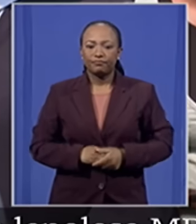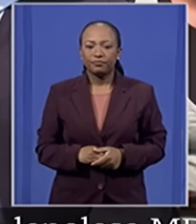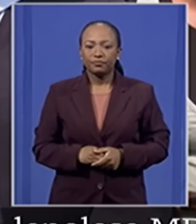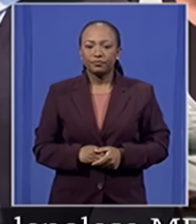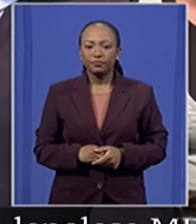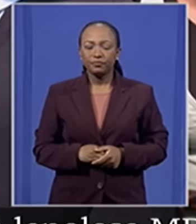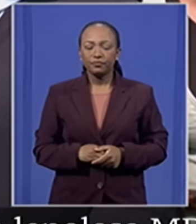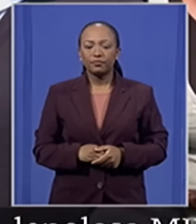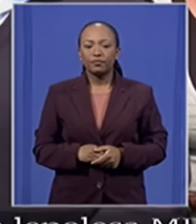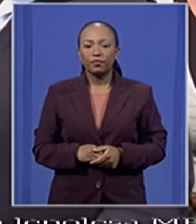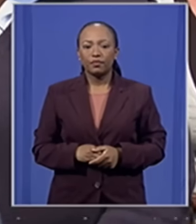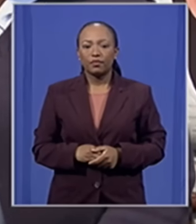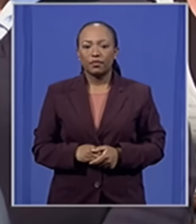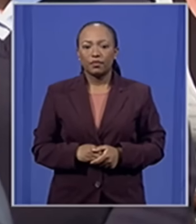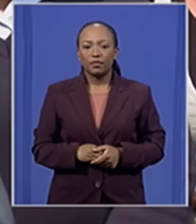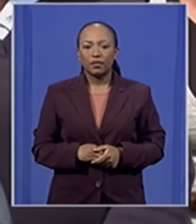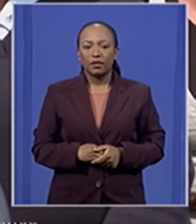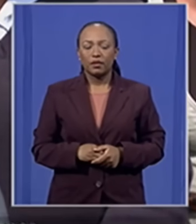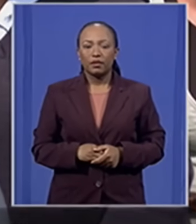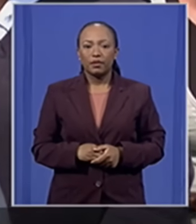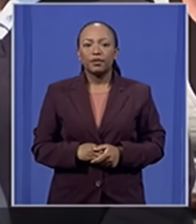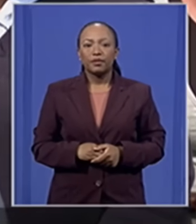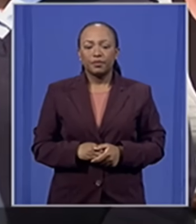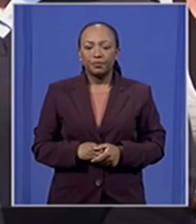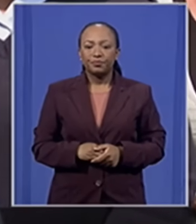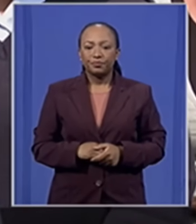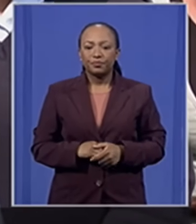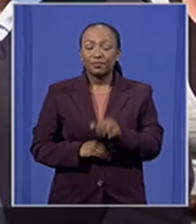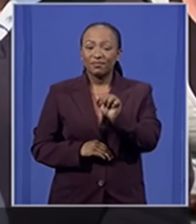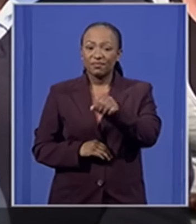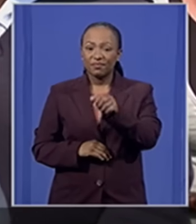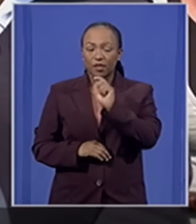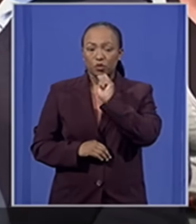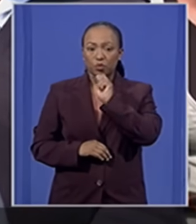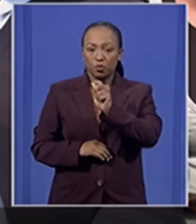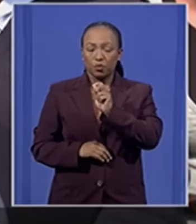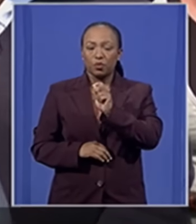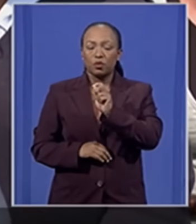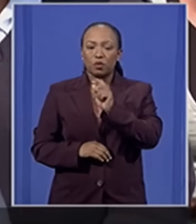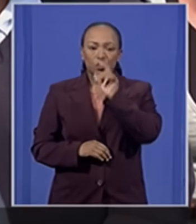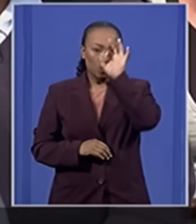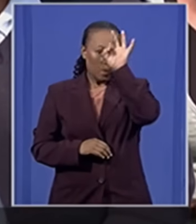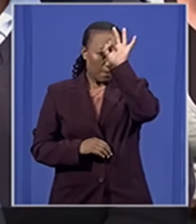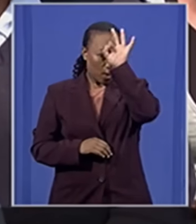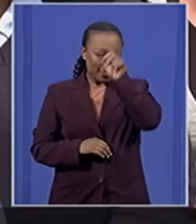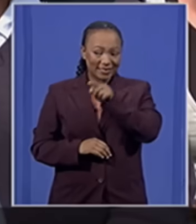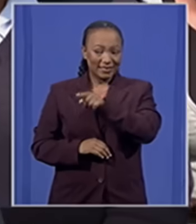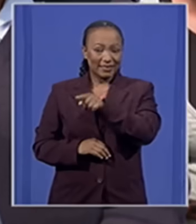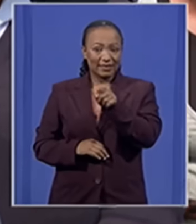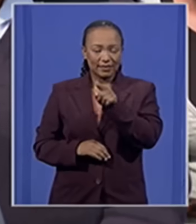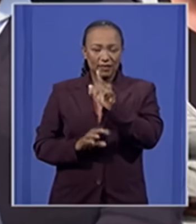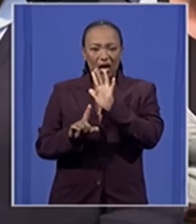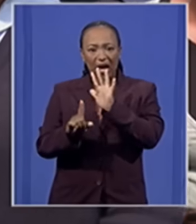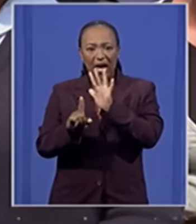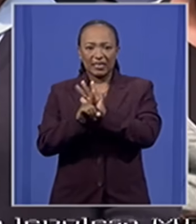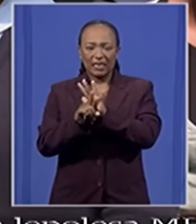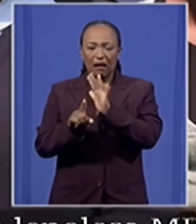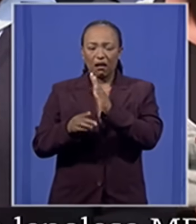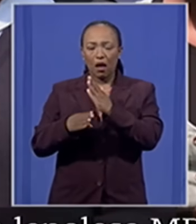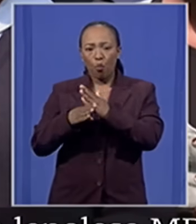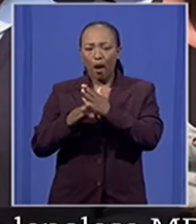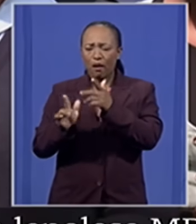It is true that we are really having a situation whereby our members are being attacked, killed on duty and